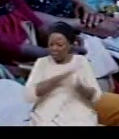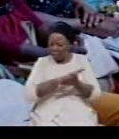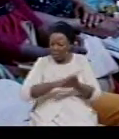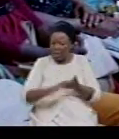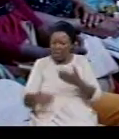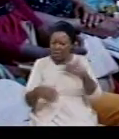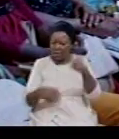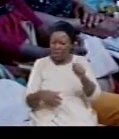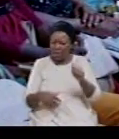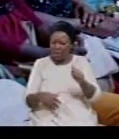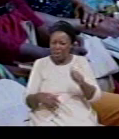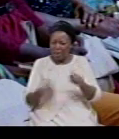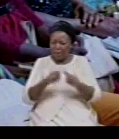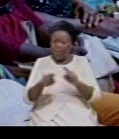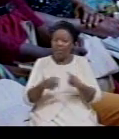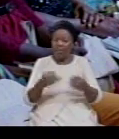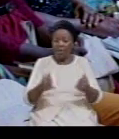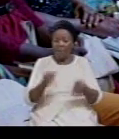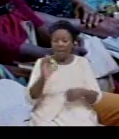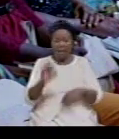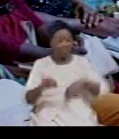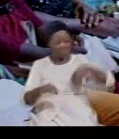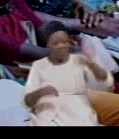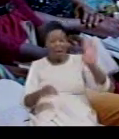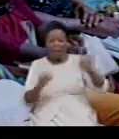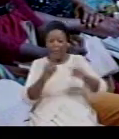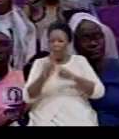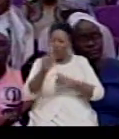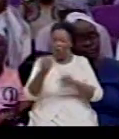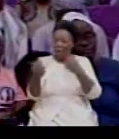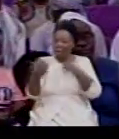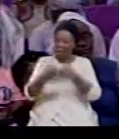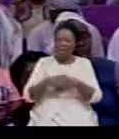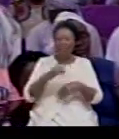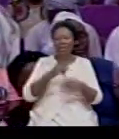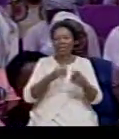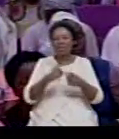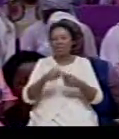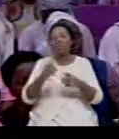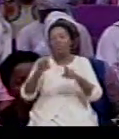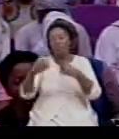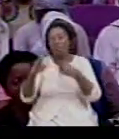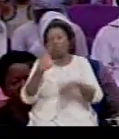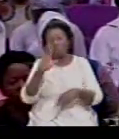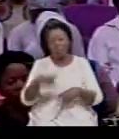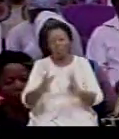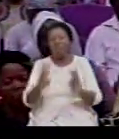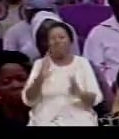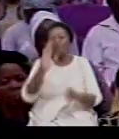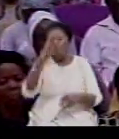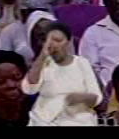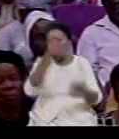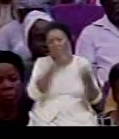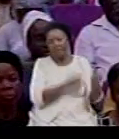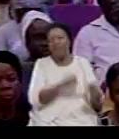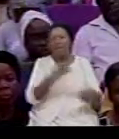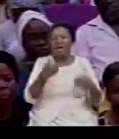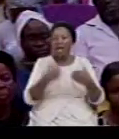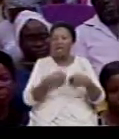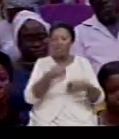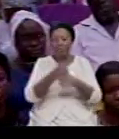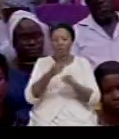other 9? Except the Samaritan. He said, go thy way, thy faith has made thee